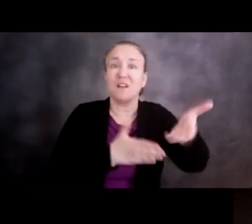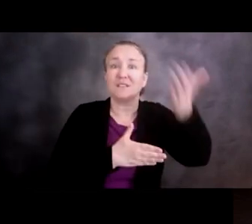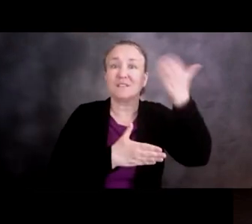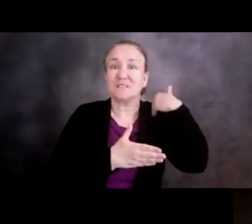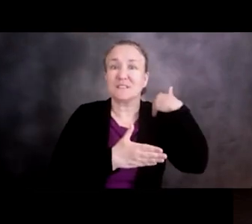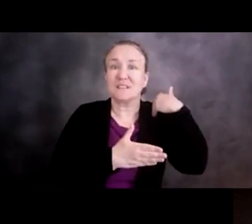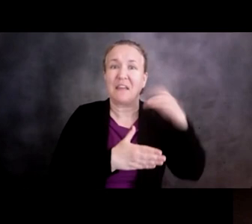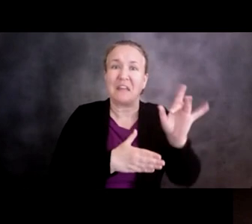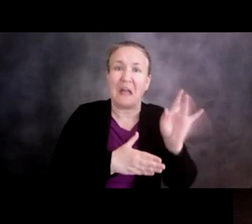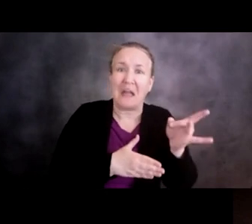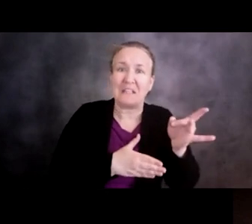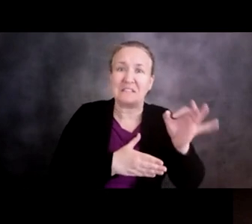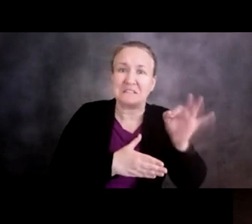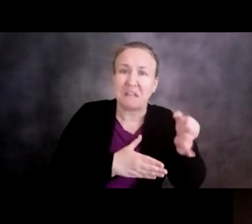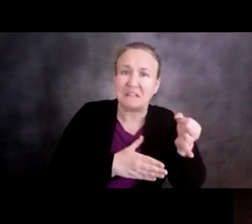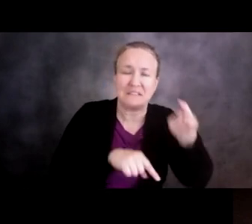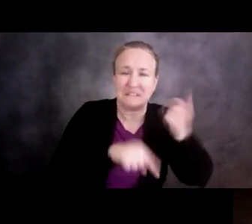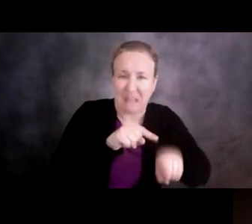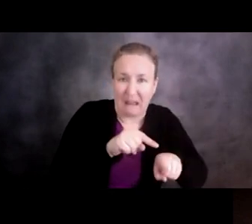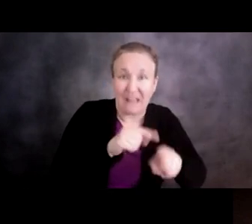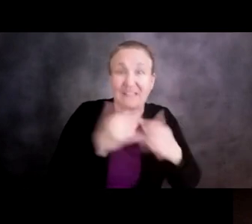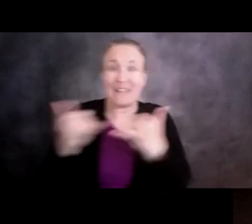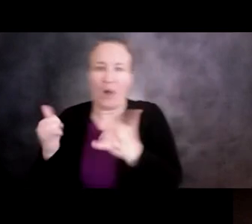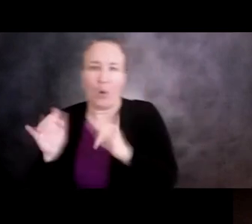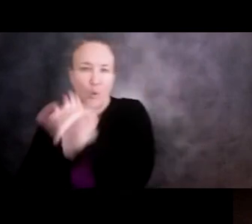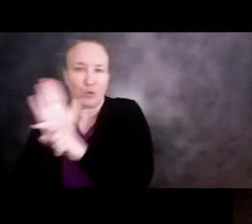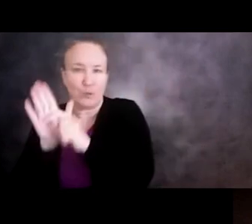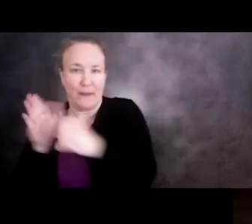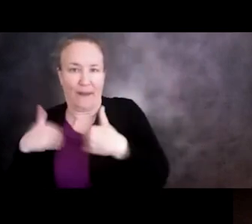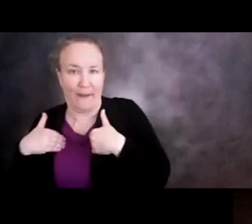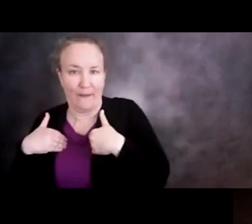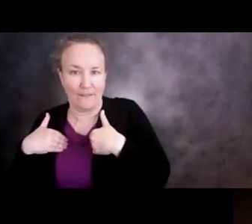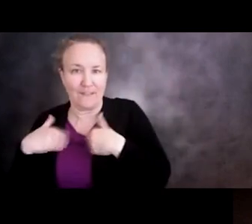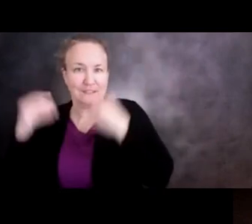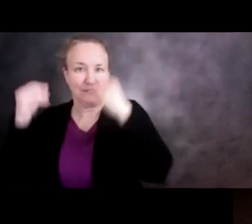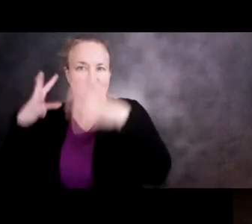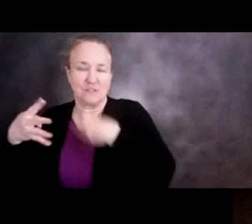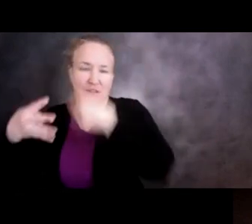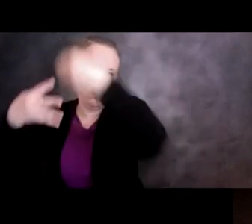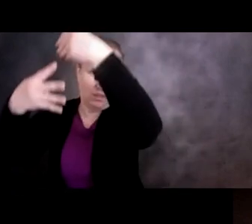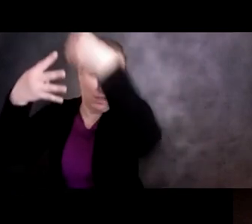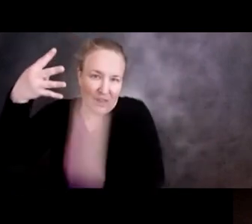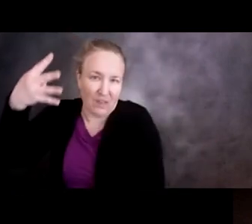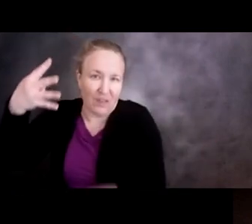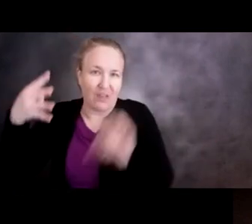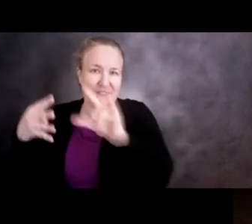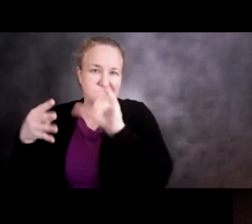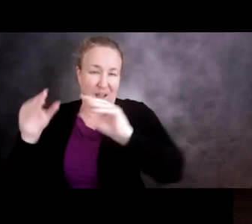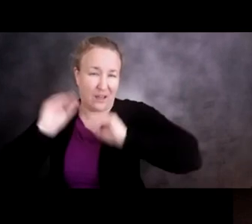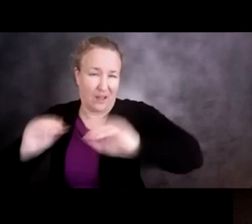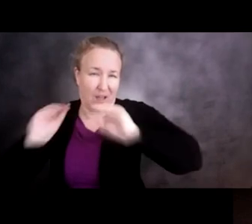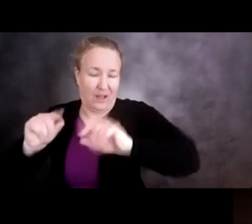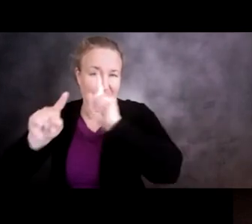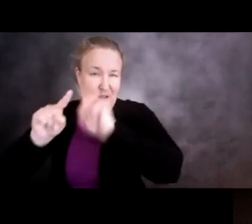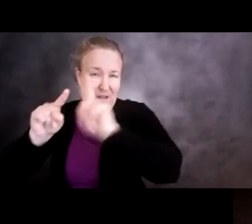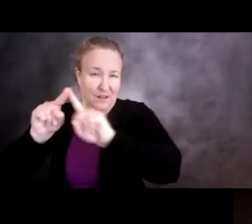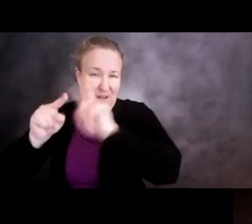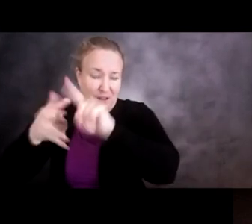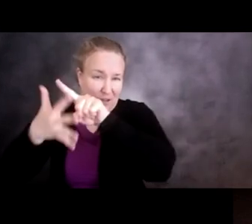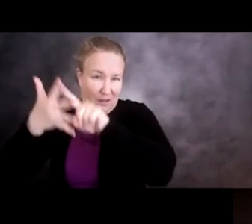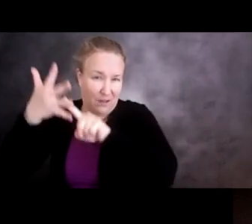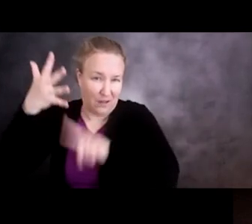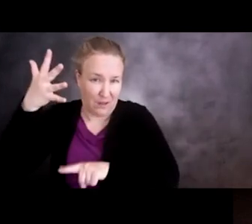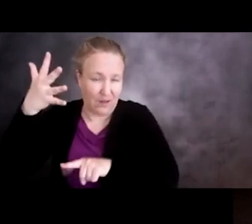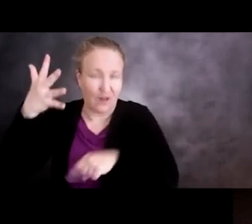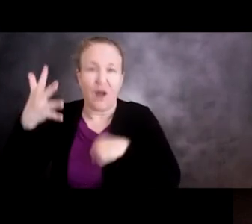or 90s, now you have YouTube, where it's like a million and one instructors on different styles. And, you know, I always say that dance is